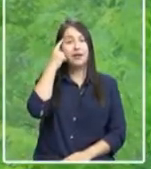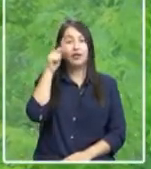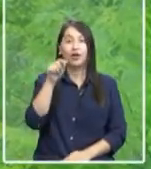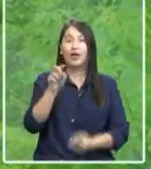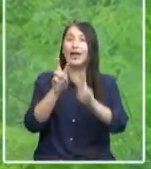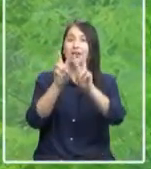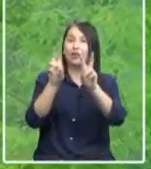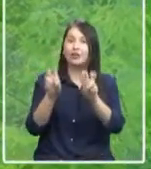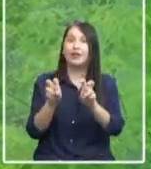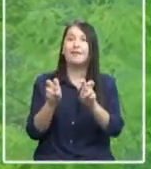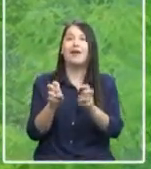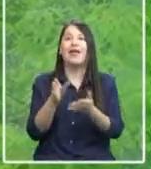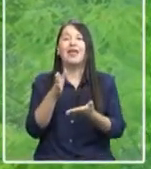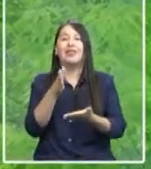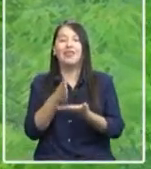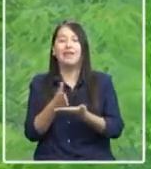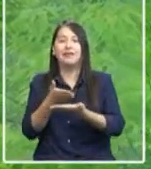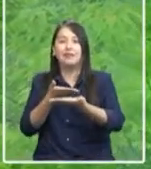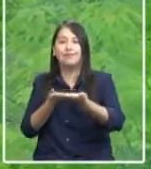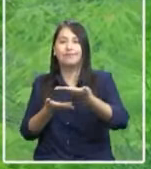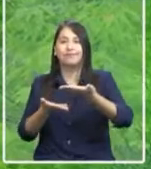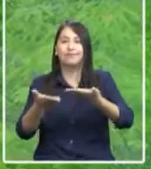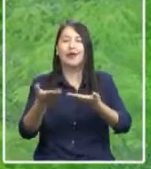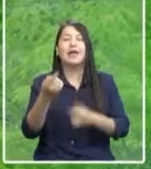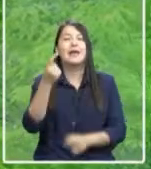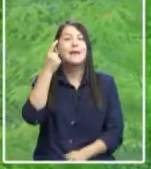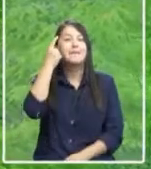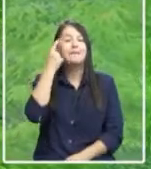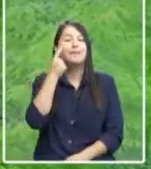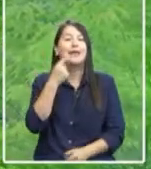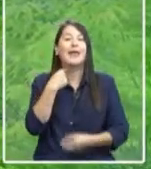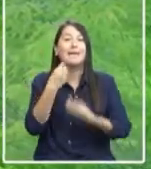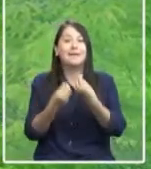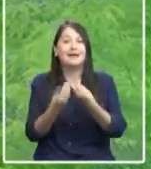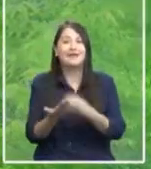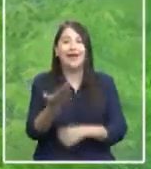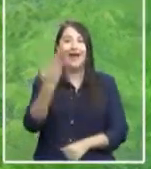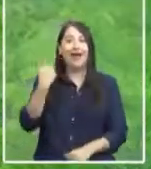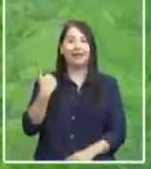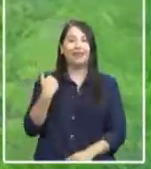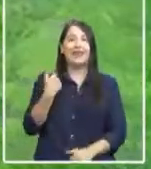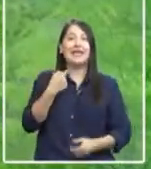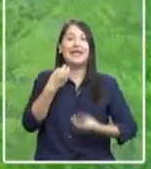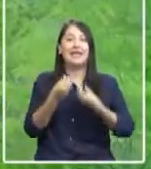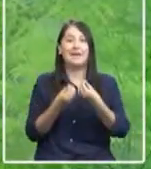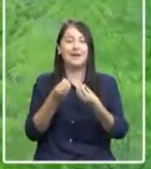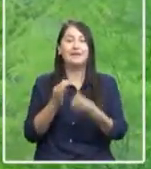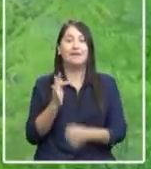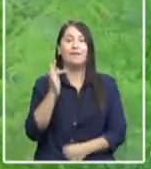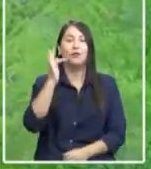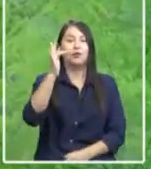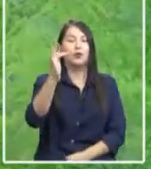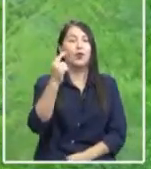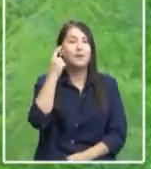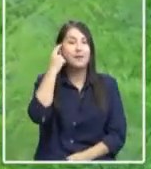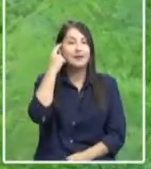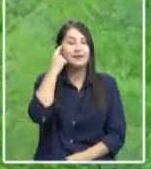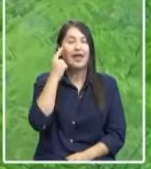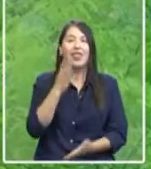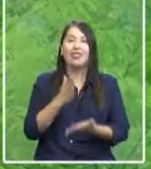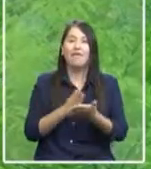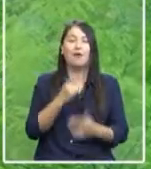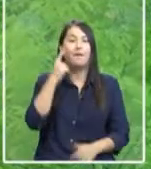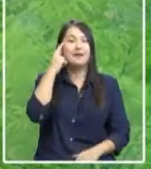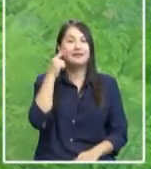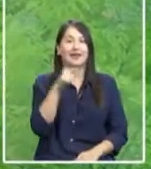think responsibly about the future, technologies of humility suggest that we must also look back at the past. It's a